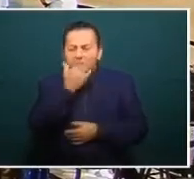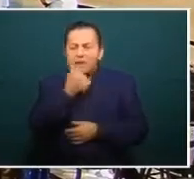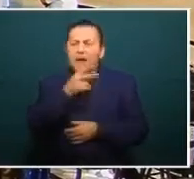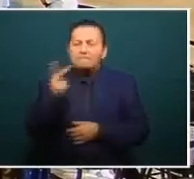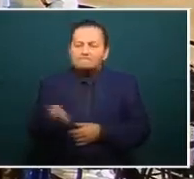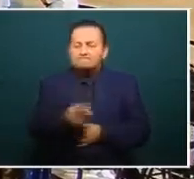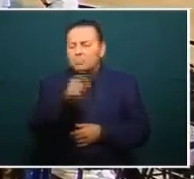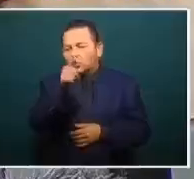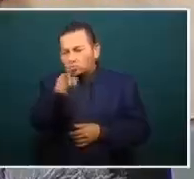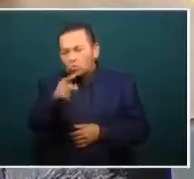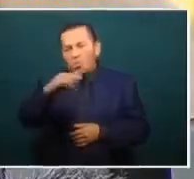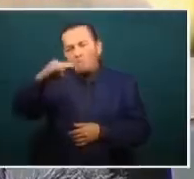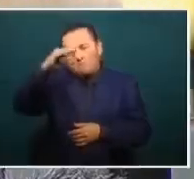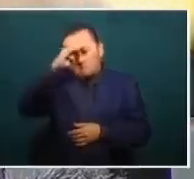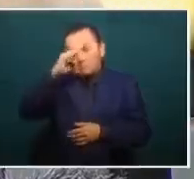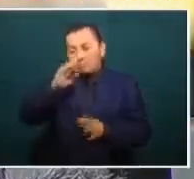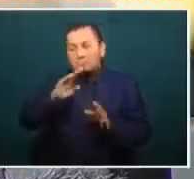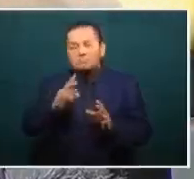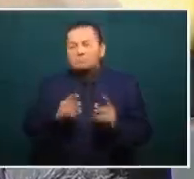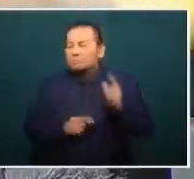that.